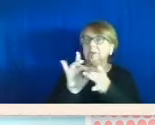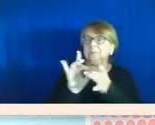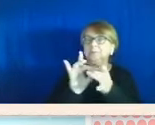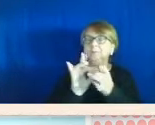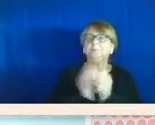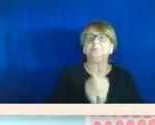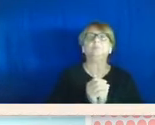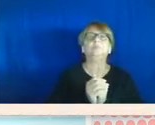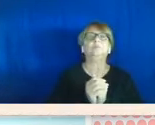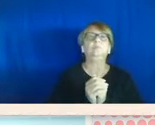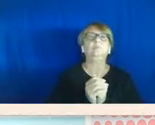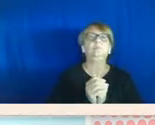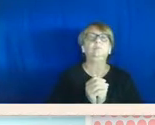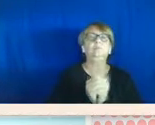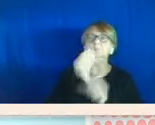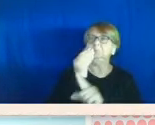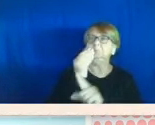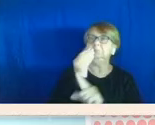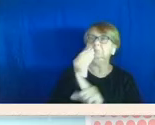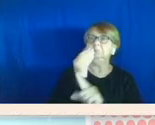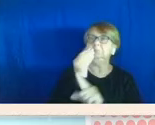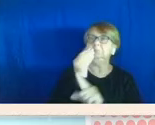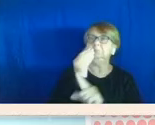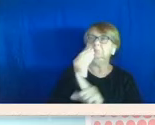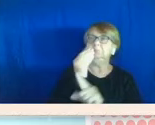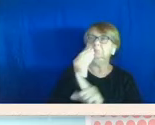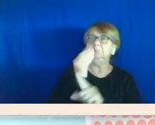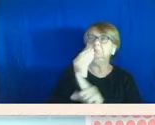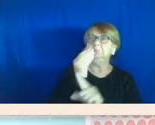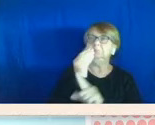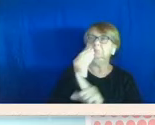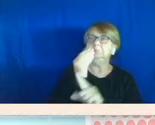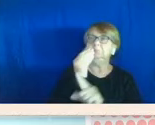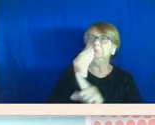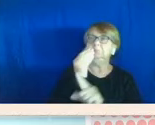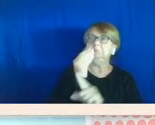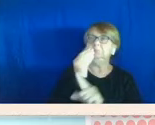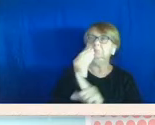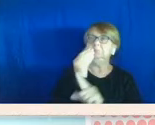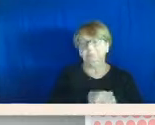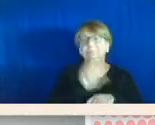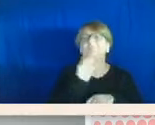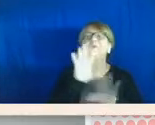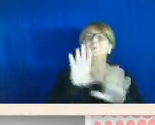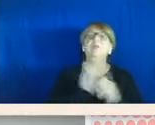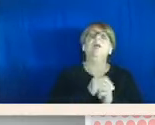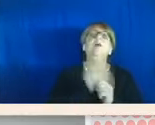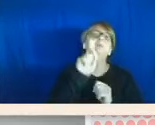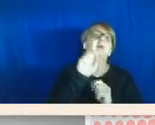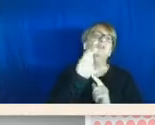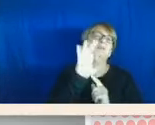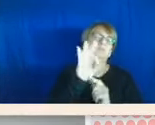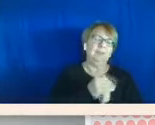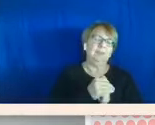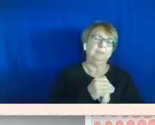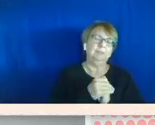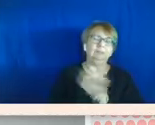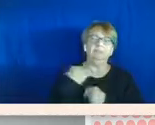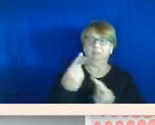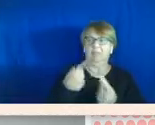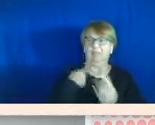Mary, you want to take it first? Sure. Okay. Sure. So the Department of Children and Families has had a project for